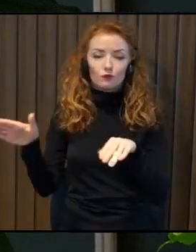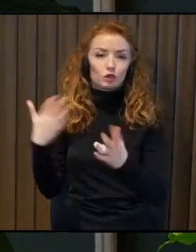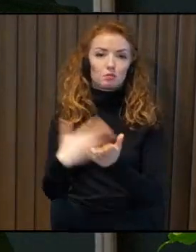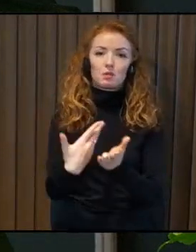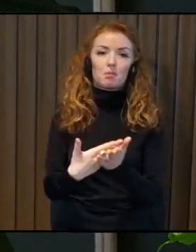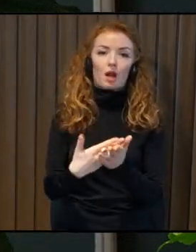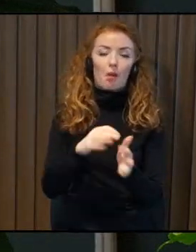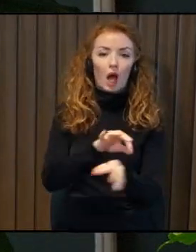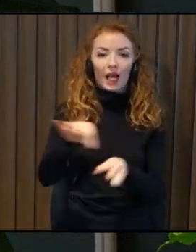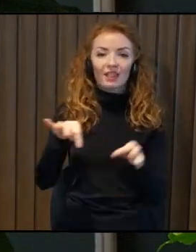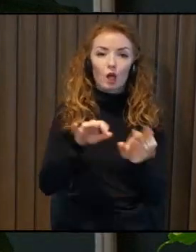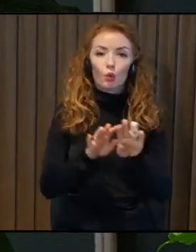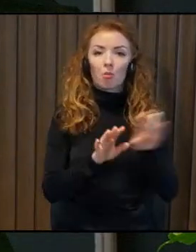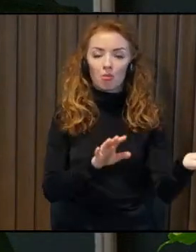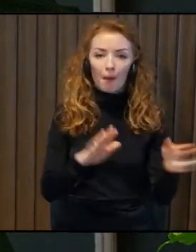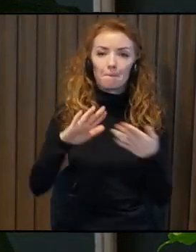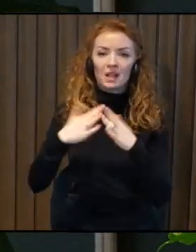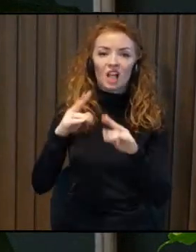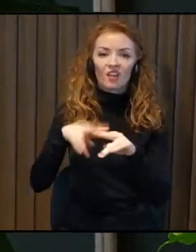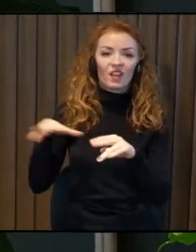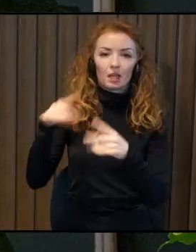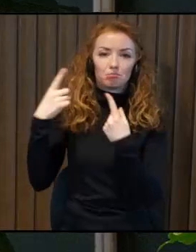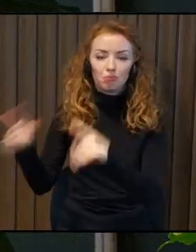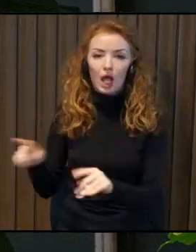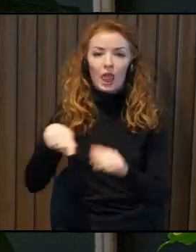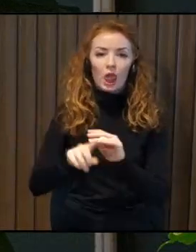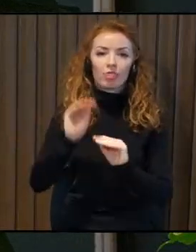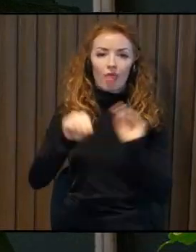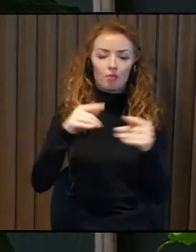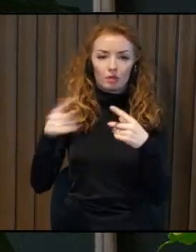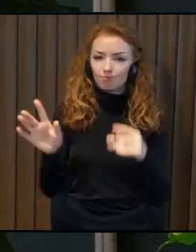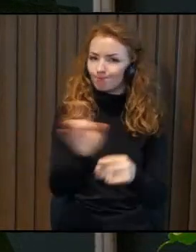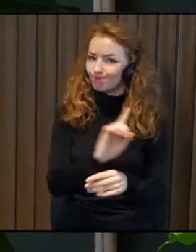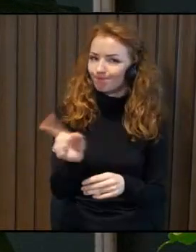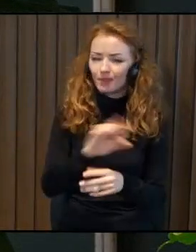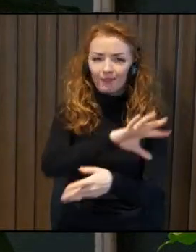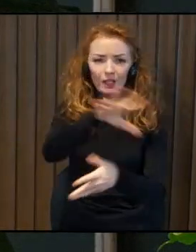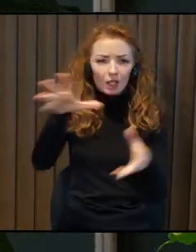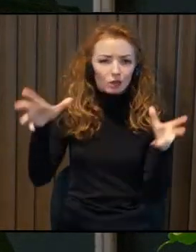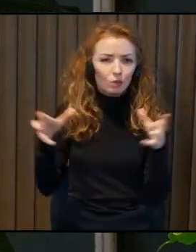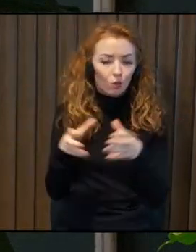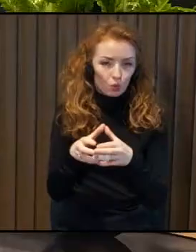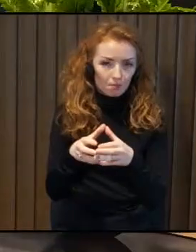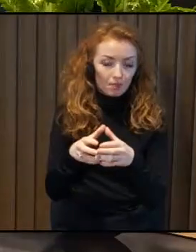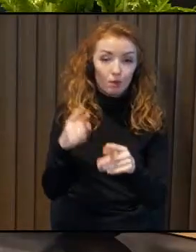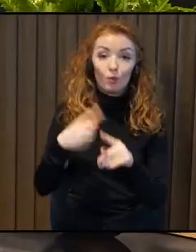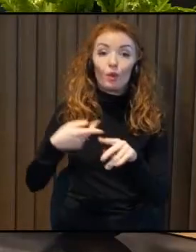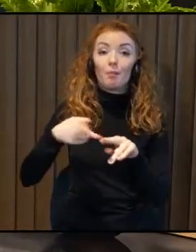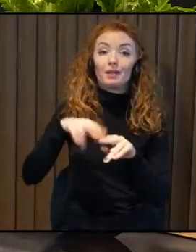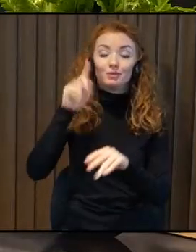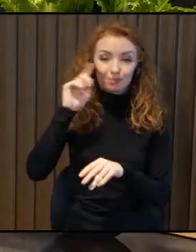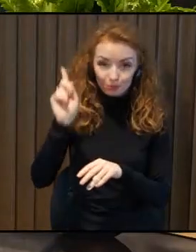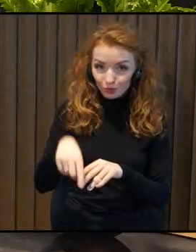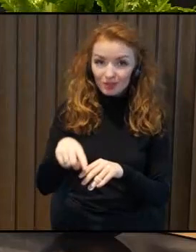the spaces. And when I speak about architecture, I never separate it from the